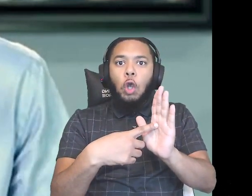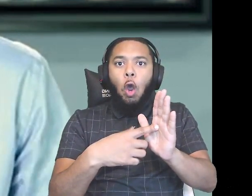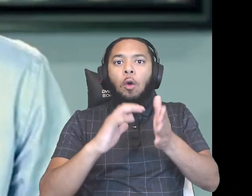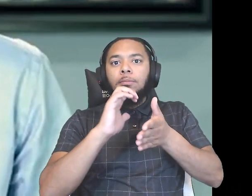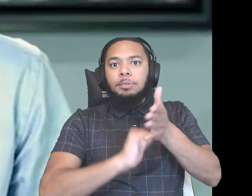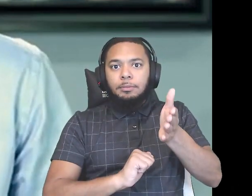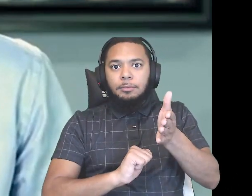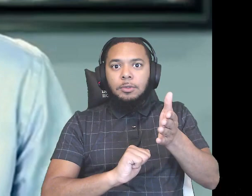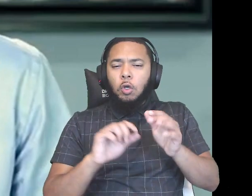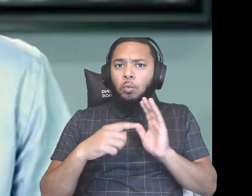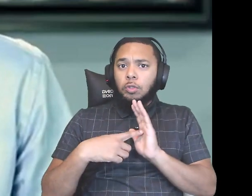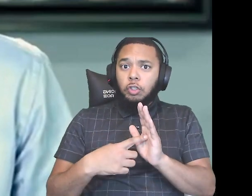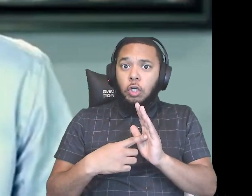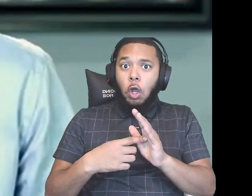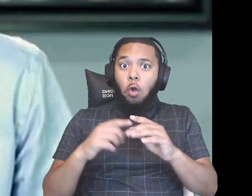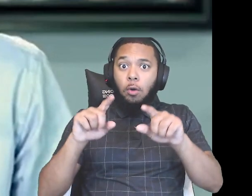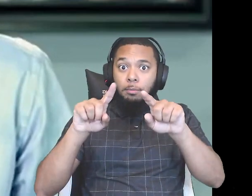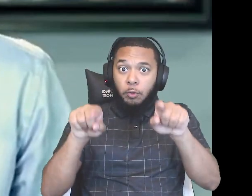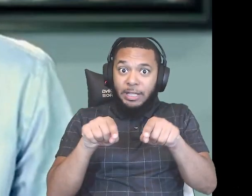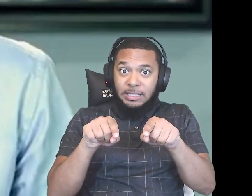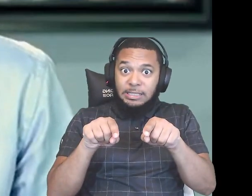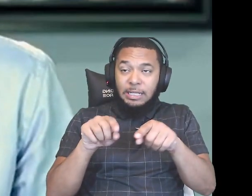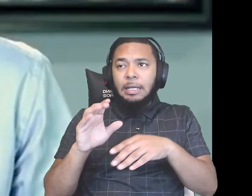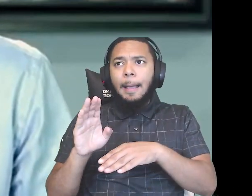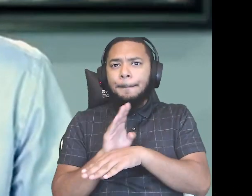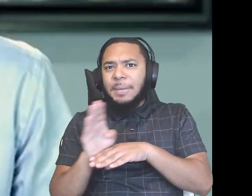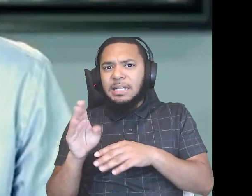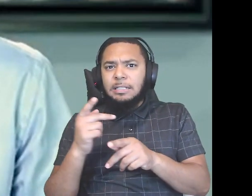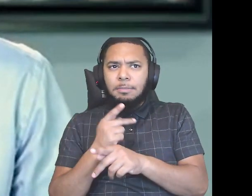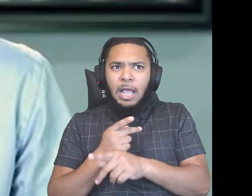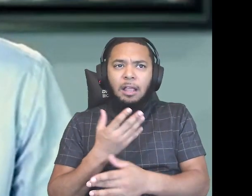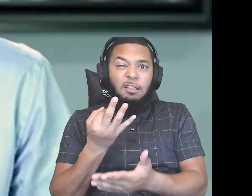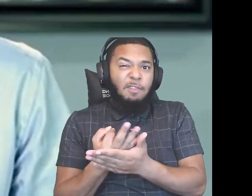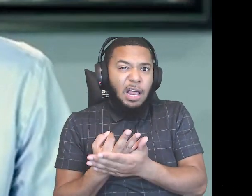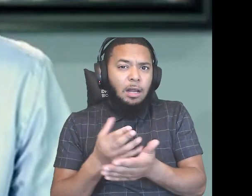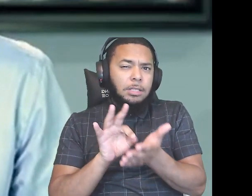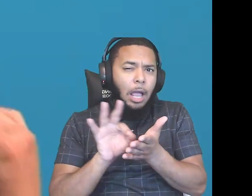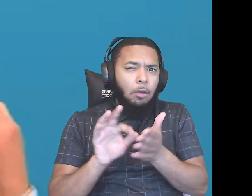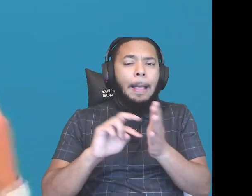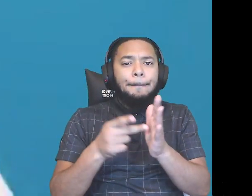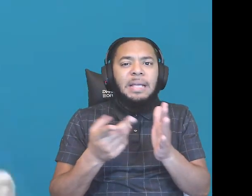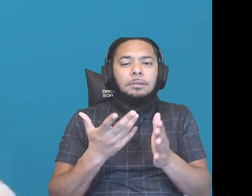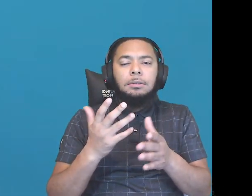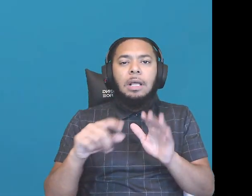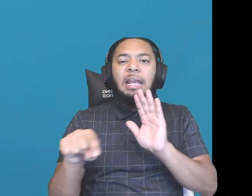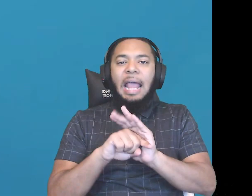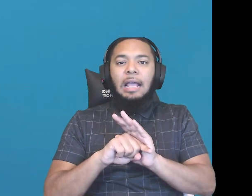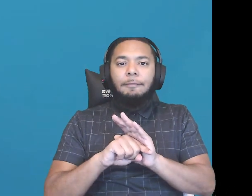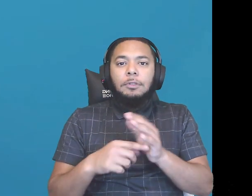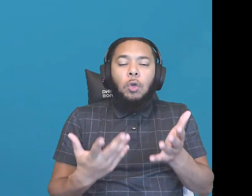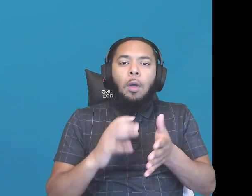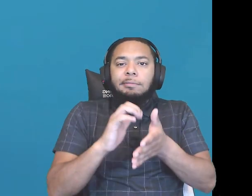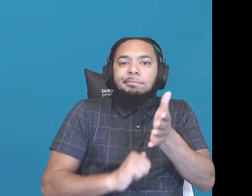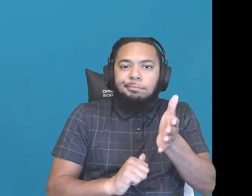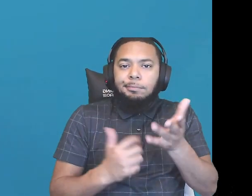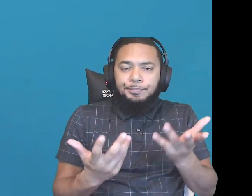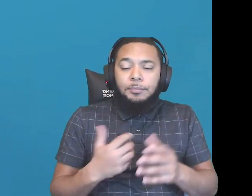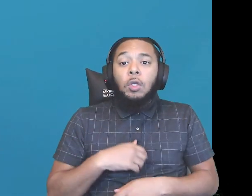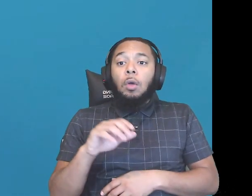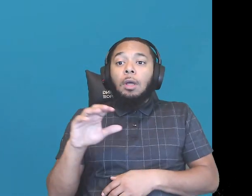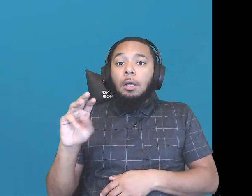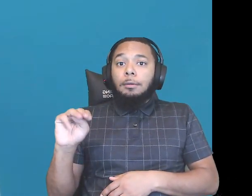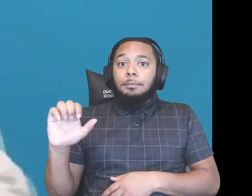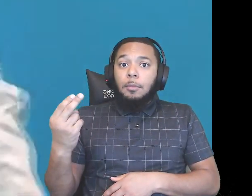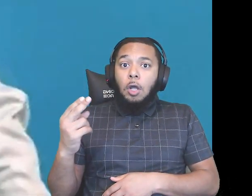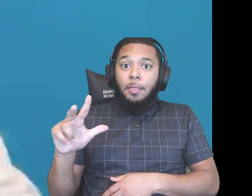parenthesize things in business math or finance or accounting, it means negative. So on the 31st of March,